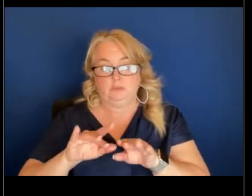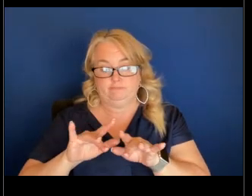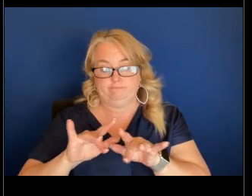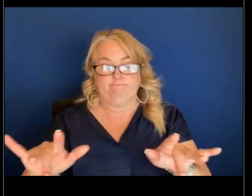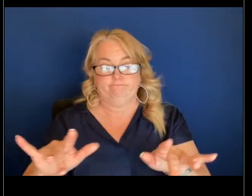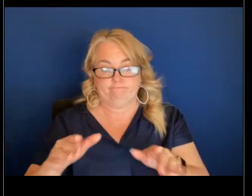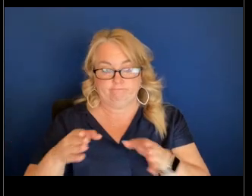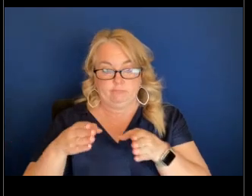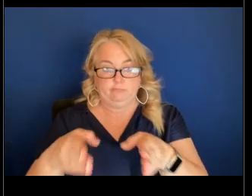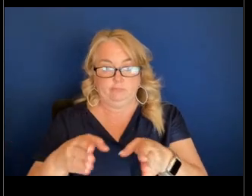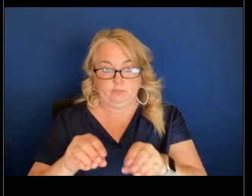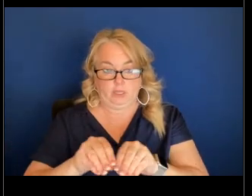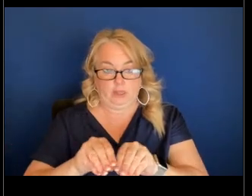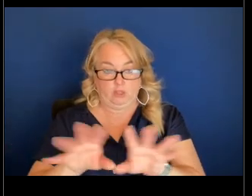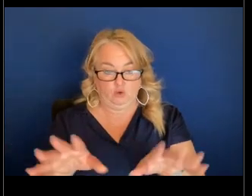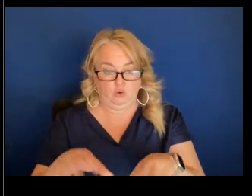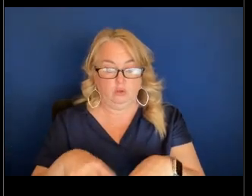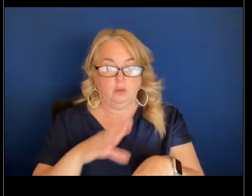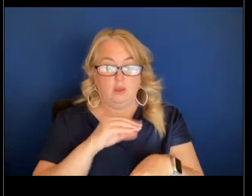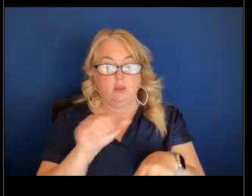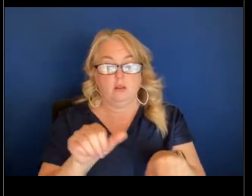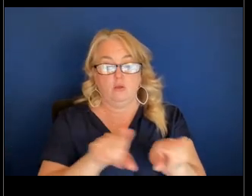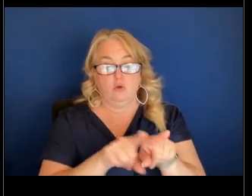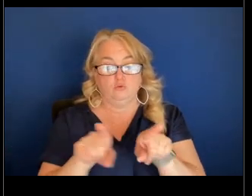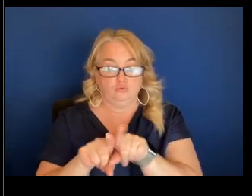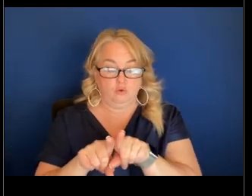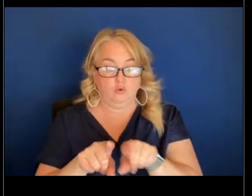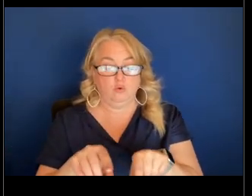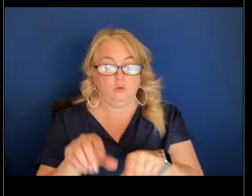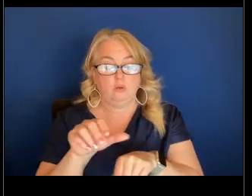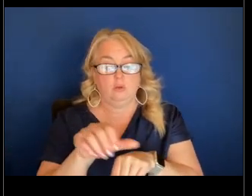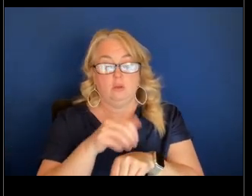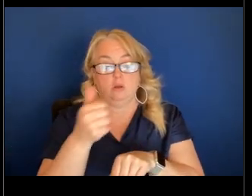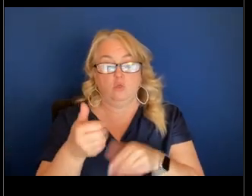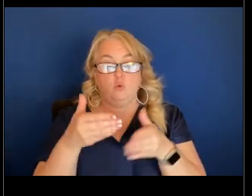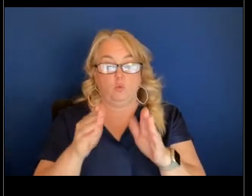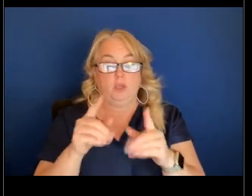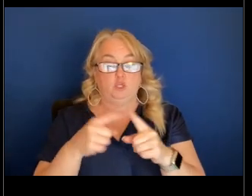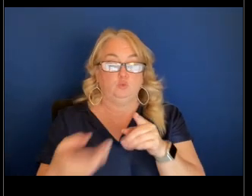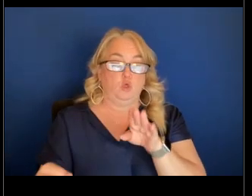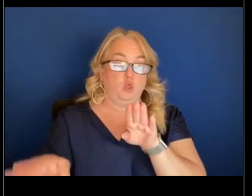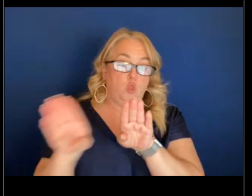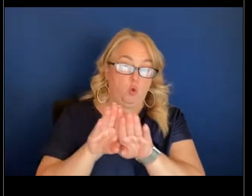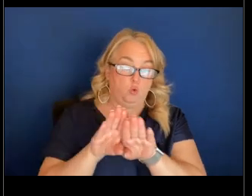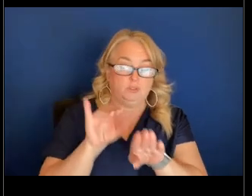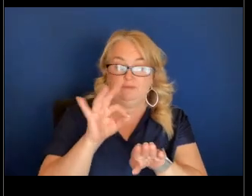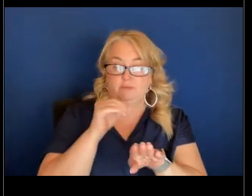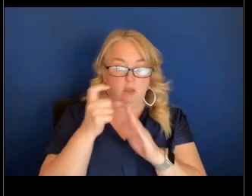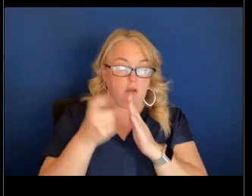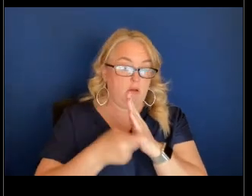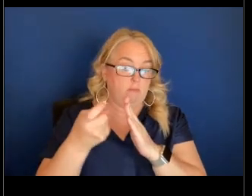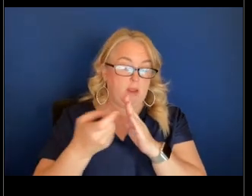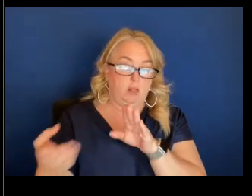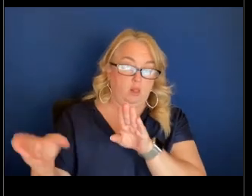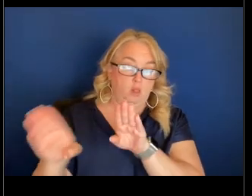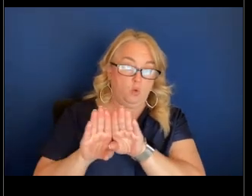and an optional auxiliary handle to aid in closing the door if it does not automatically close.